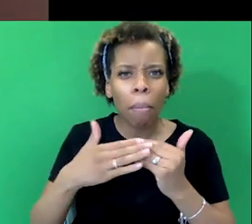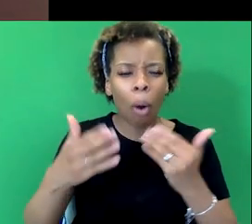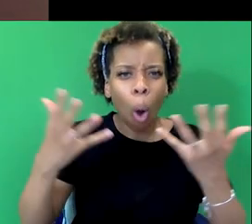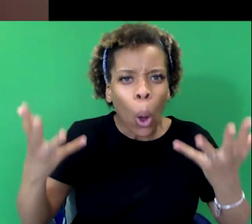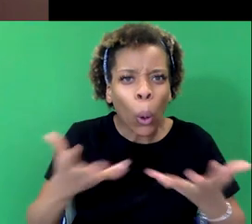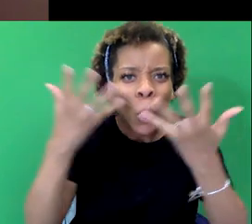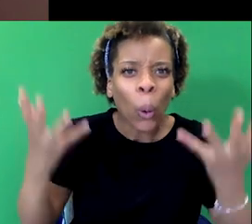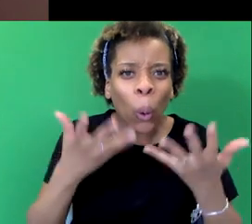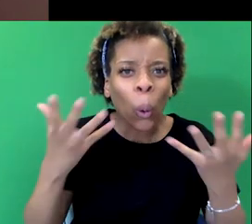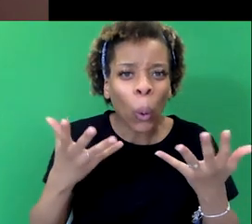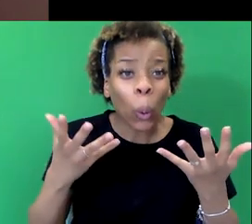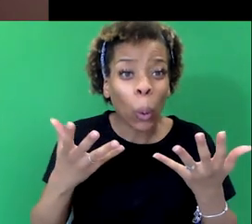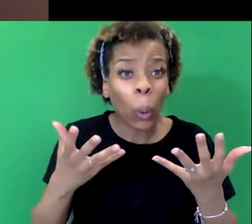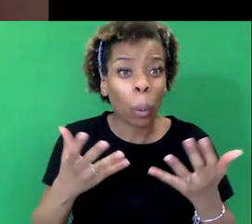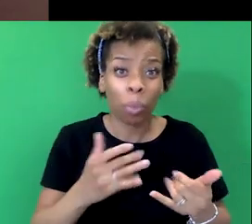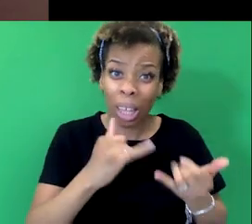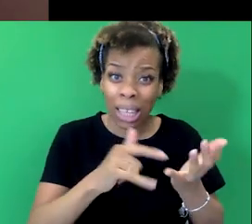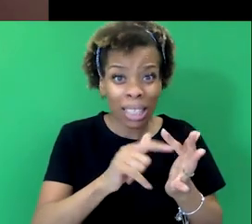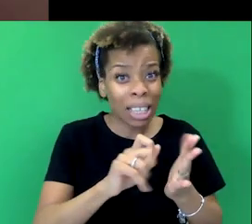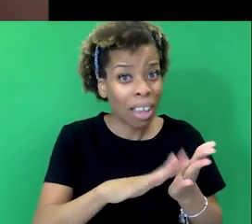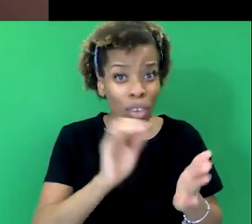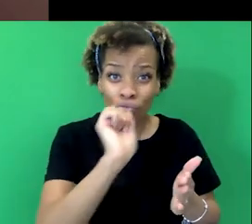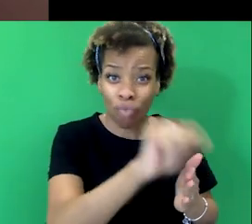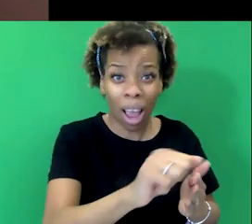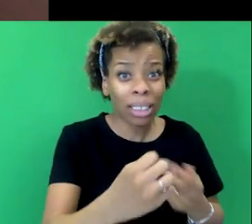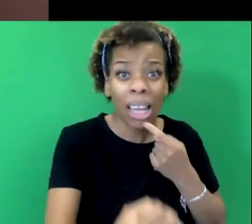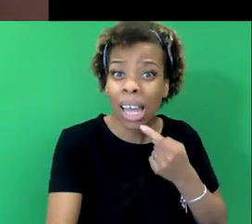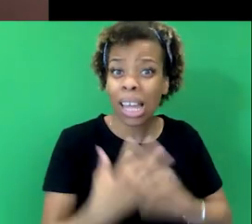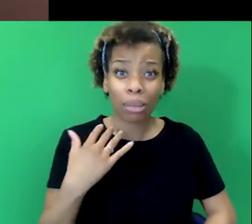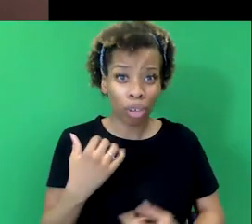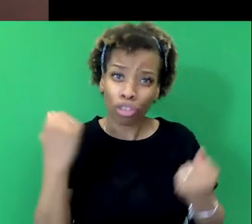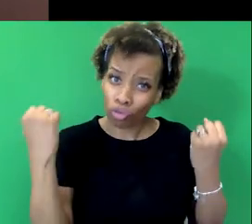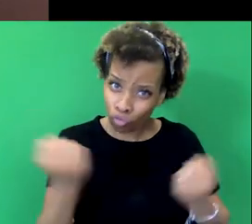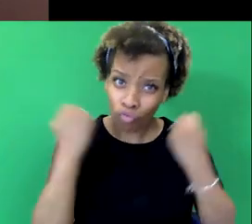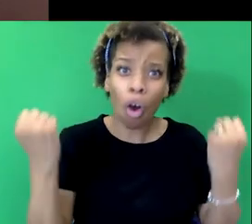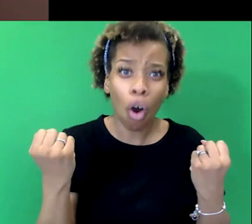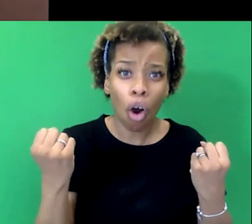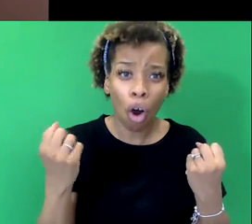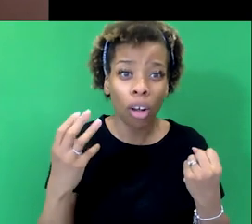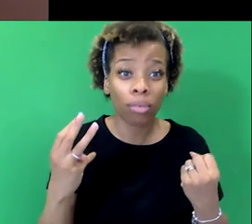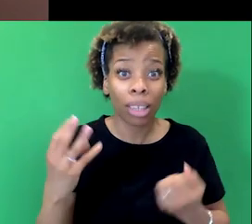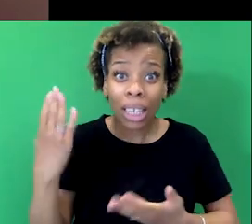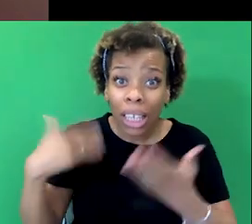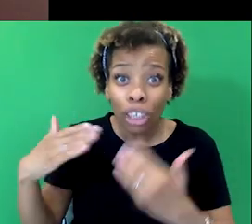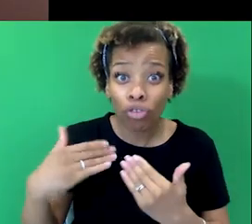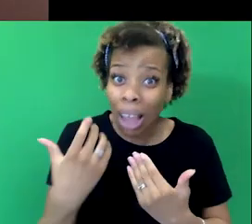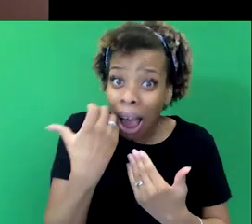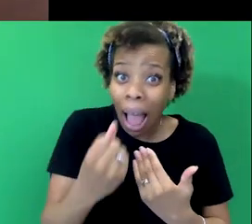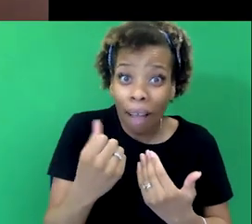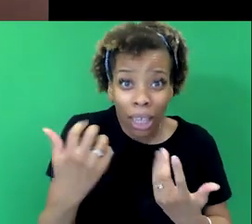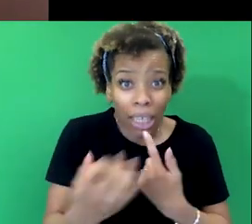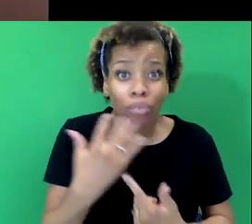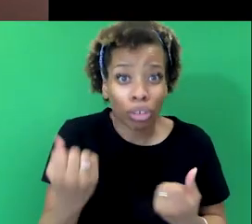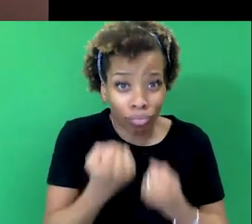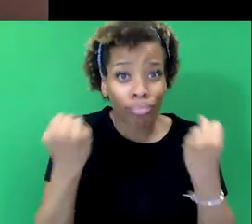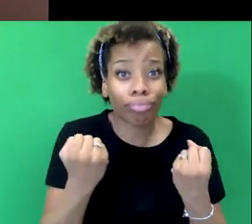might even be the inspiration. It might be the answer to something that everyone's been searching for. Guess what? History might actually have the answer. But it's not